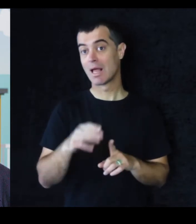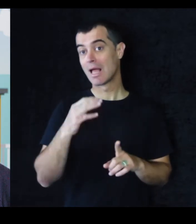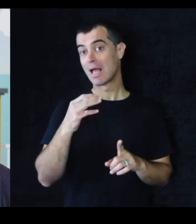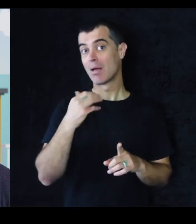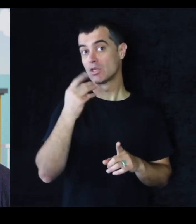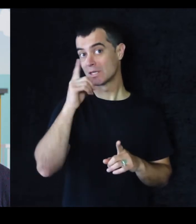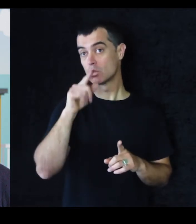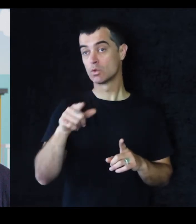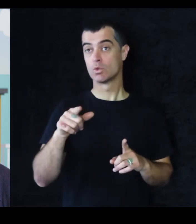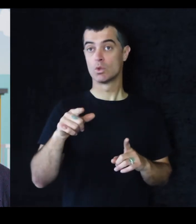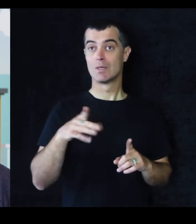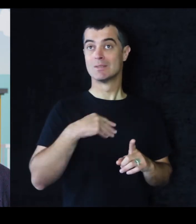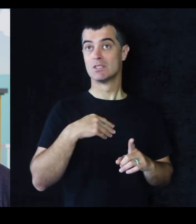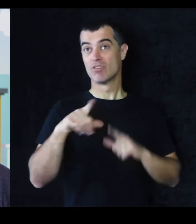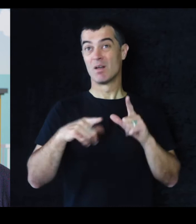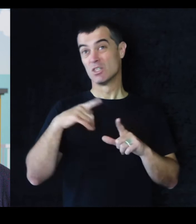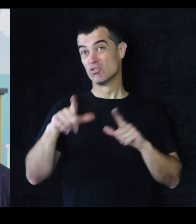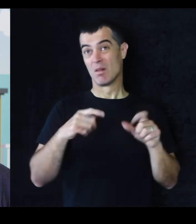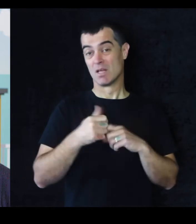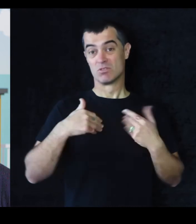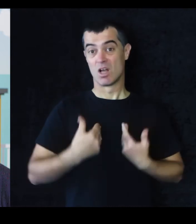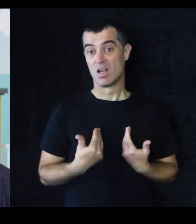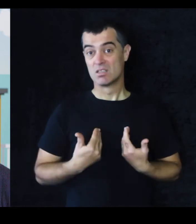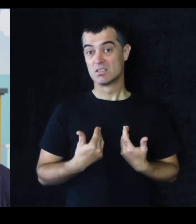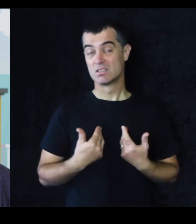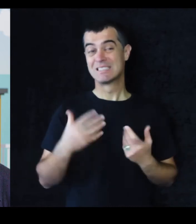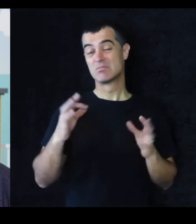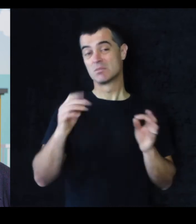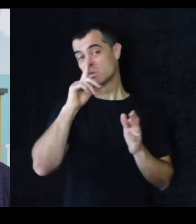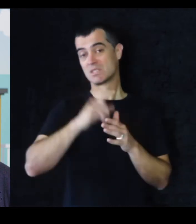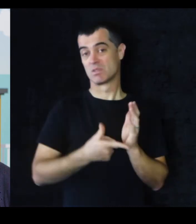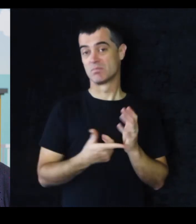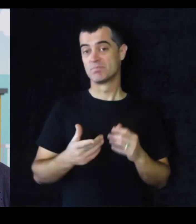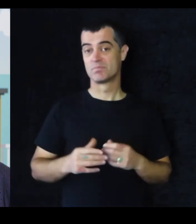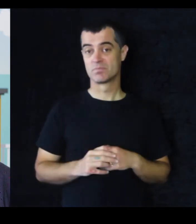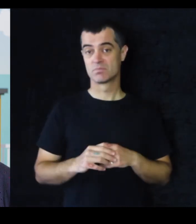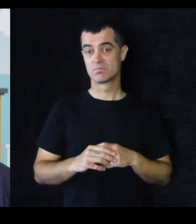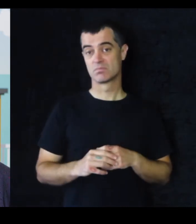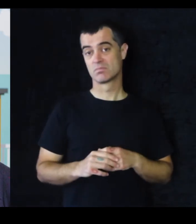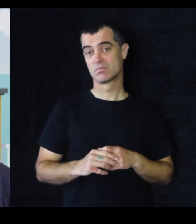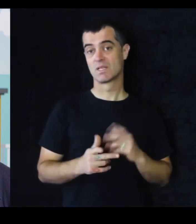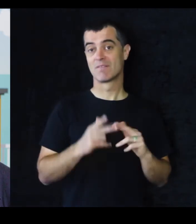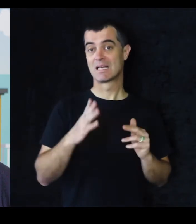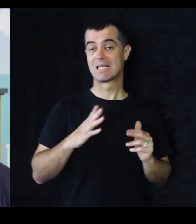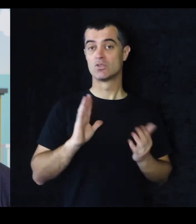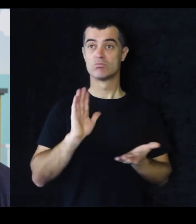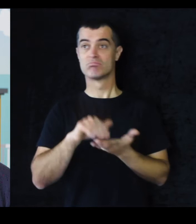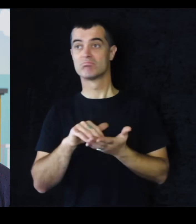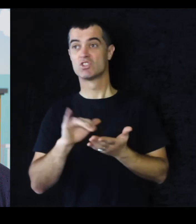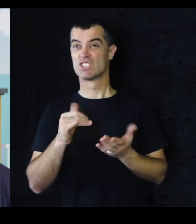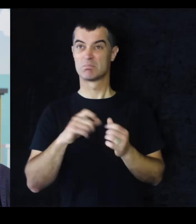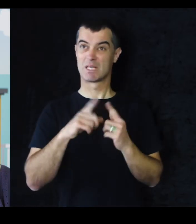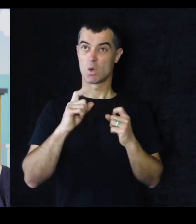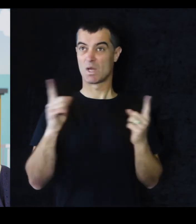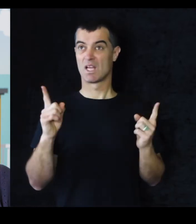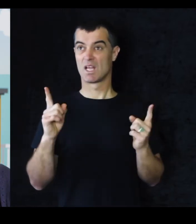actually handle in terms of travel. I think fatigue is a big thing for people with a lot of different disabilities. And if you need to get places, just be